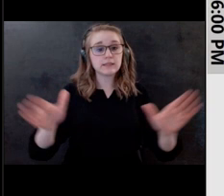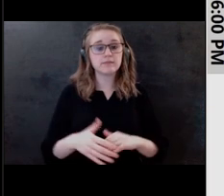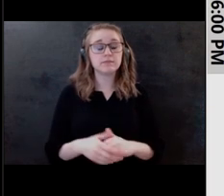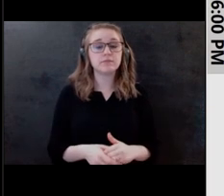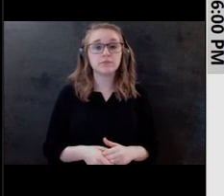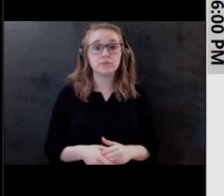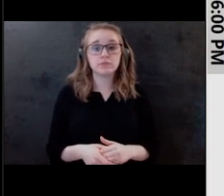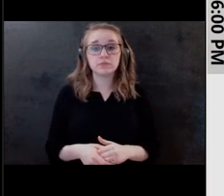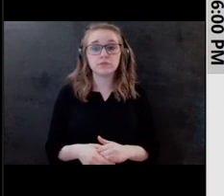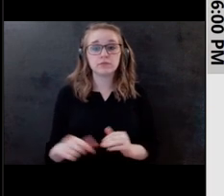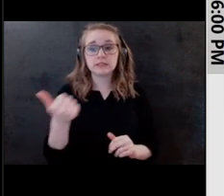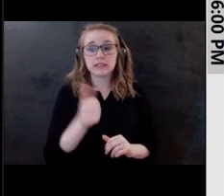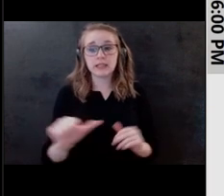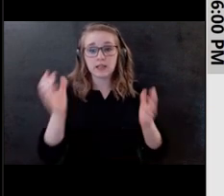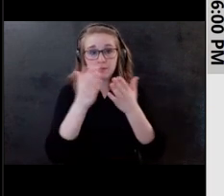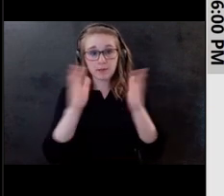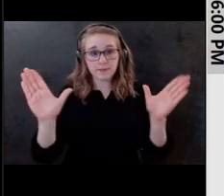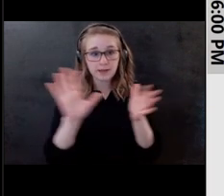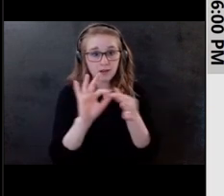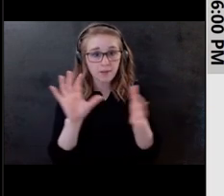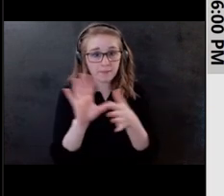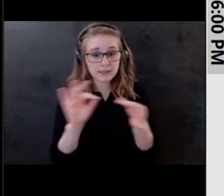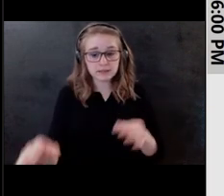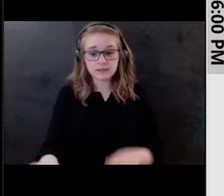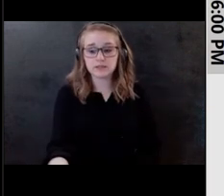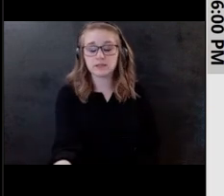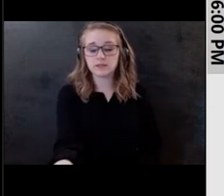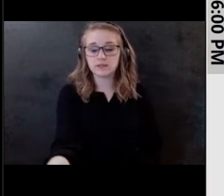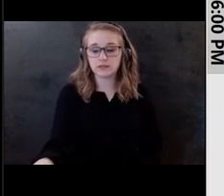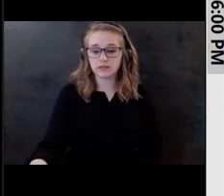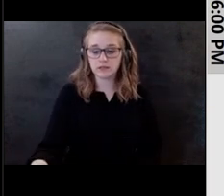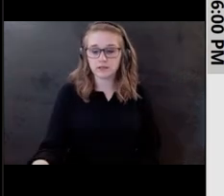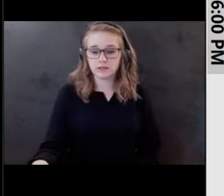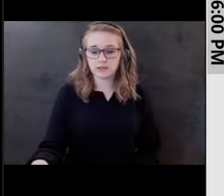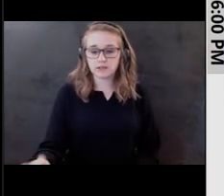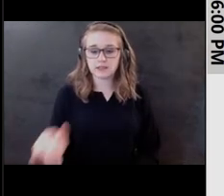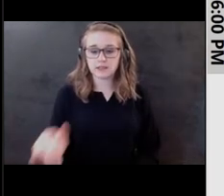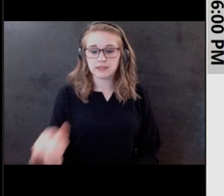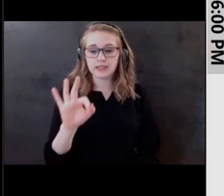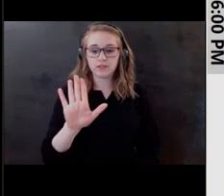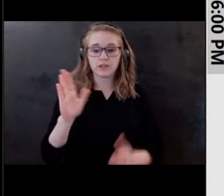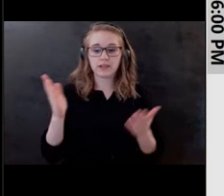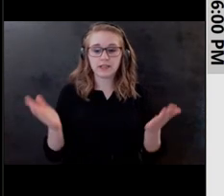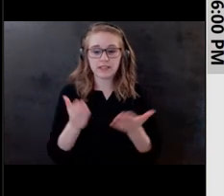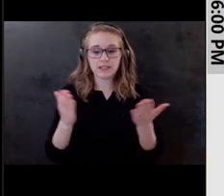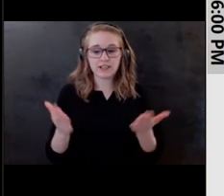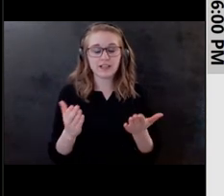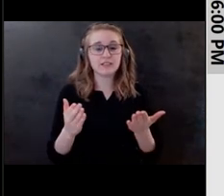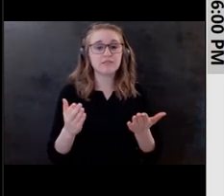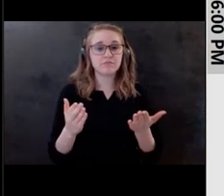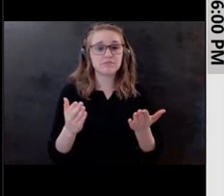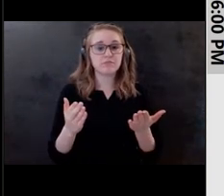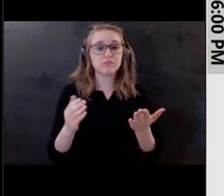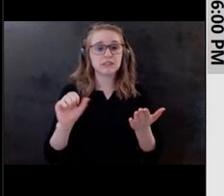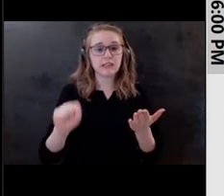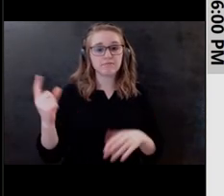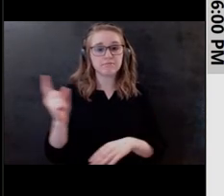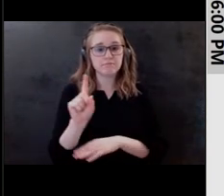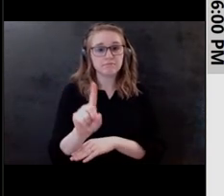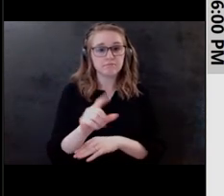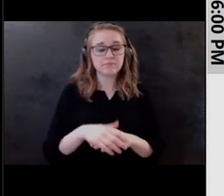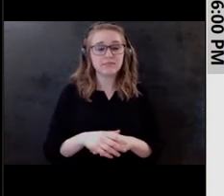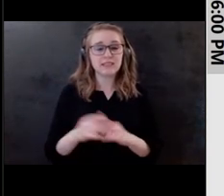hear any public comments on this item. If you are here to speak on it, now's the time to approach the podium. After we've concluded with the